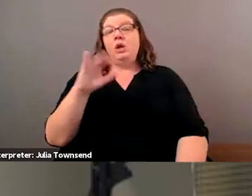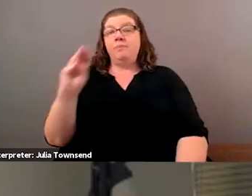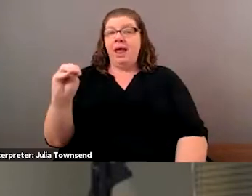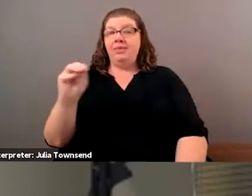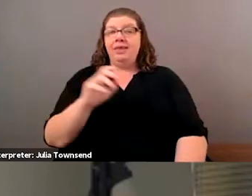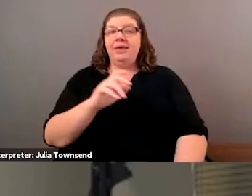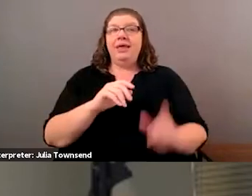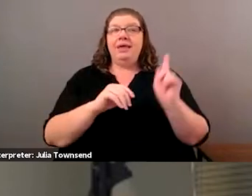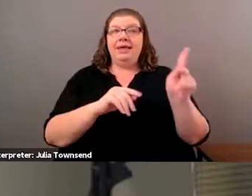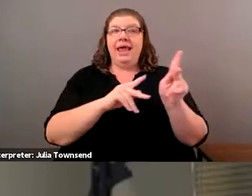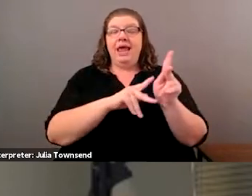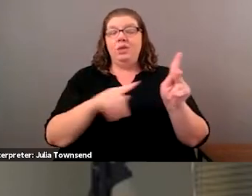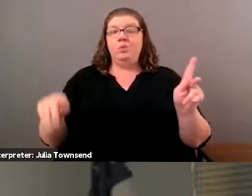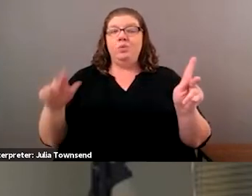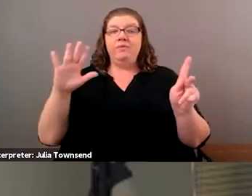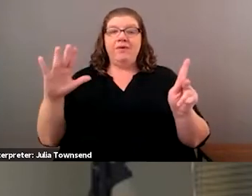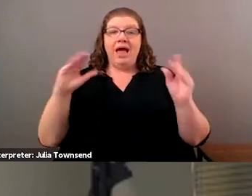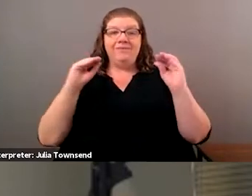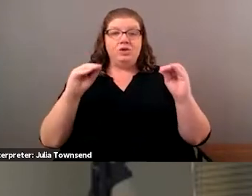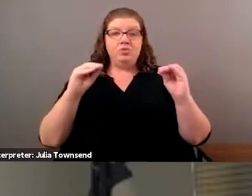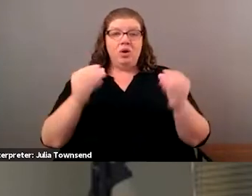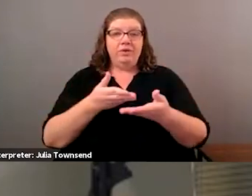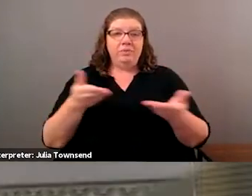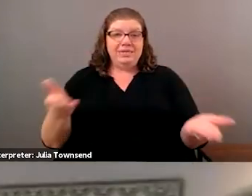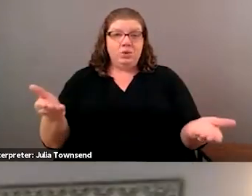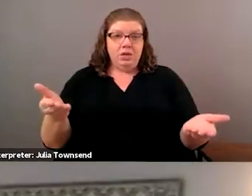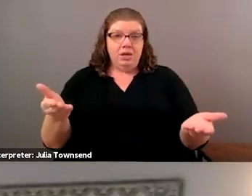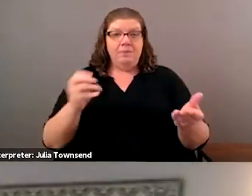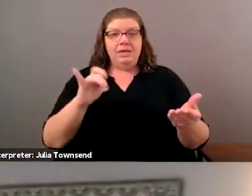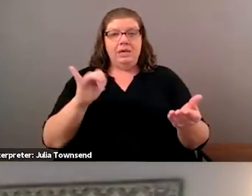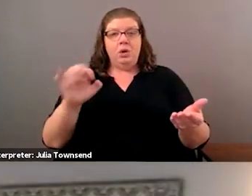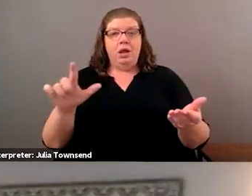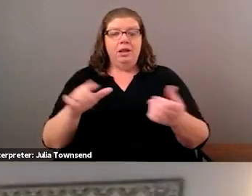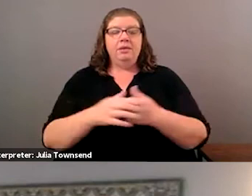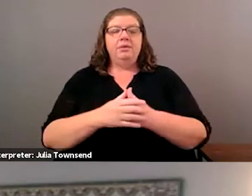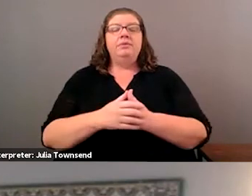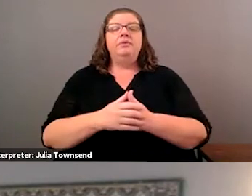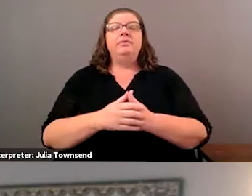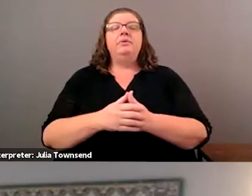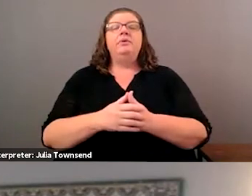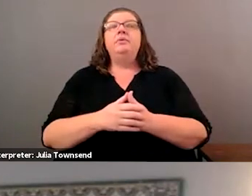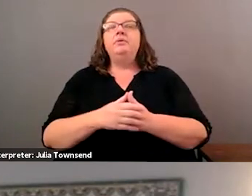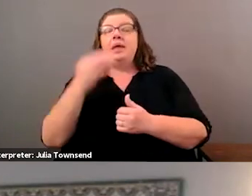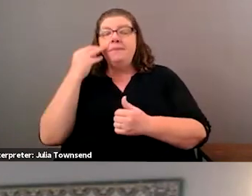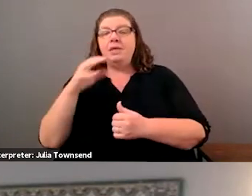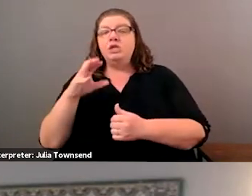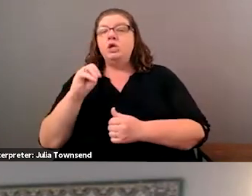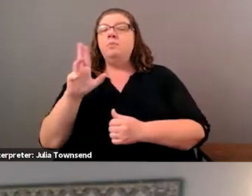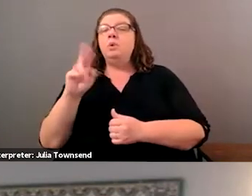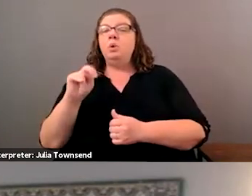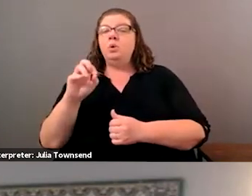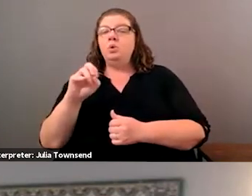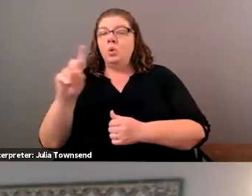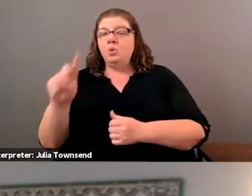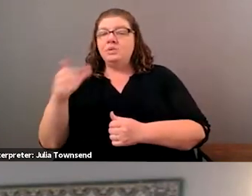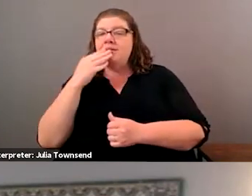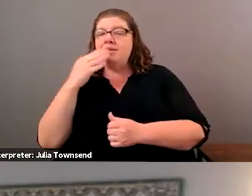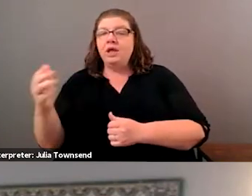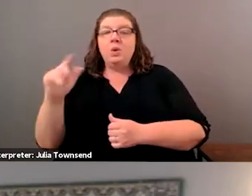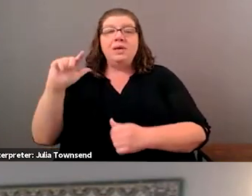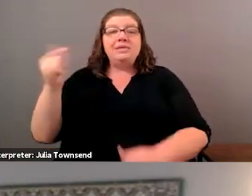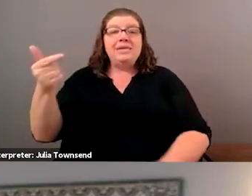through 5 instructional materials? Ms. Munoz, yes, thank you. And a